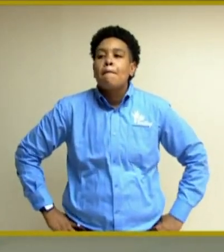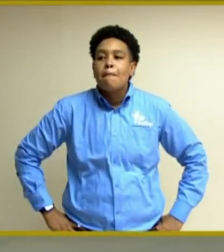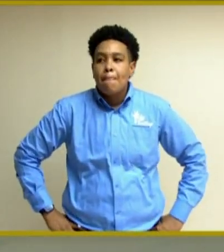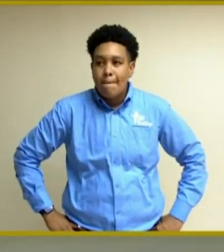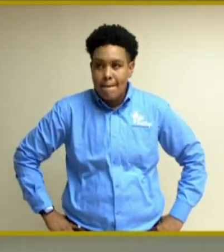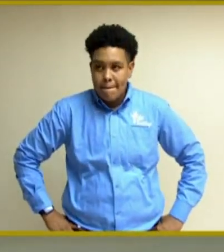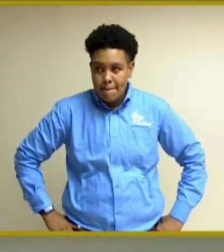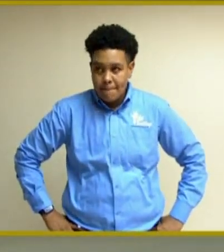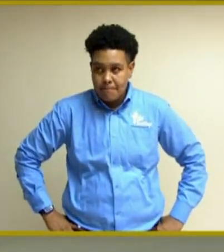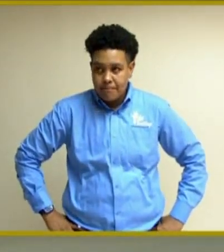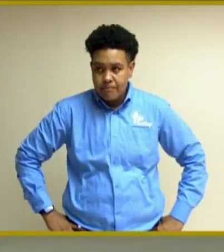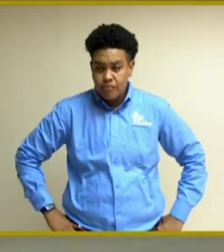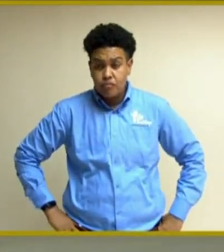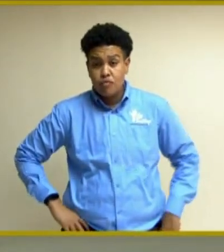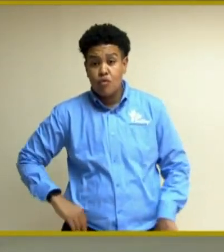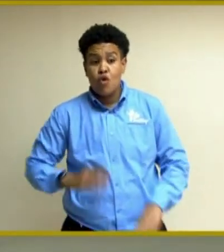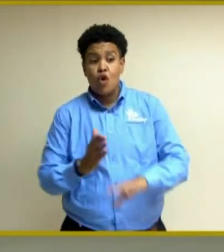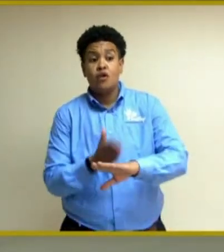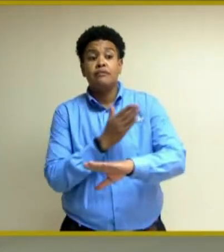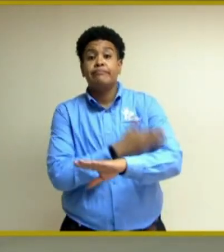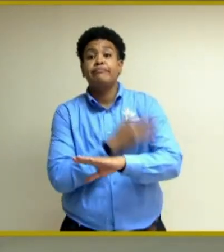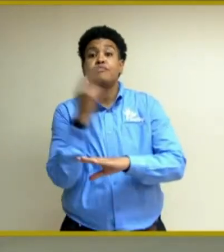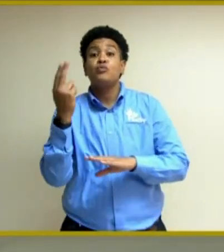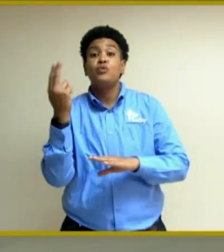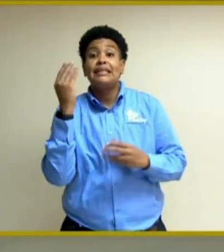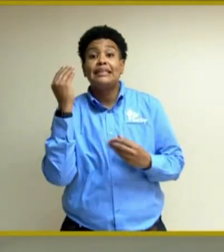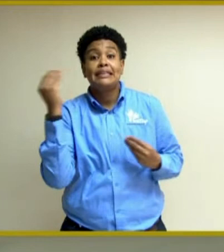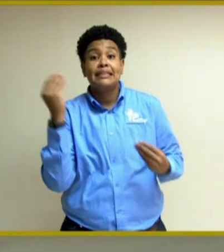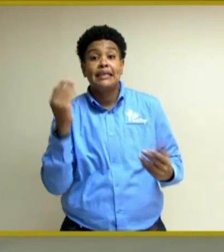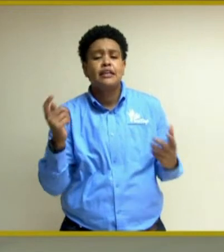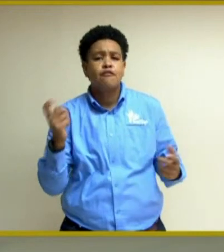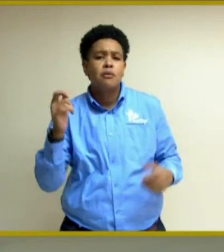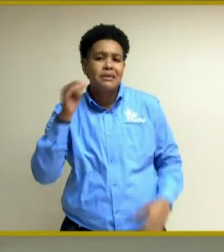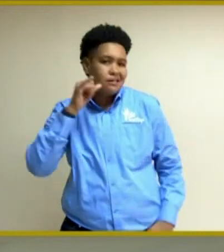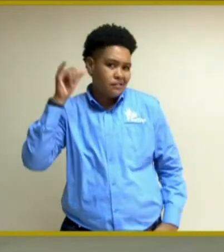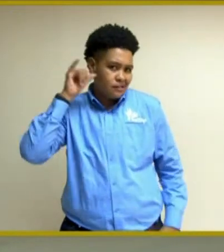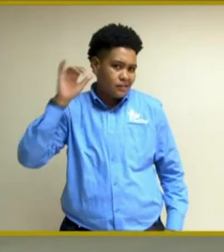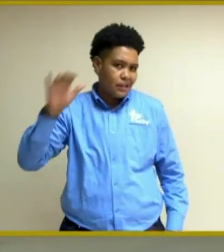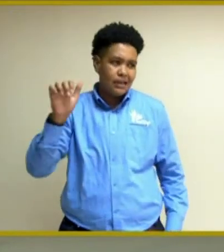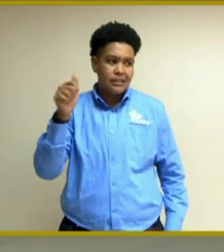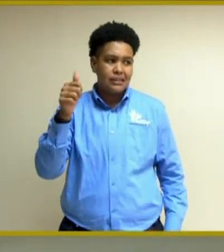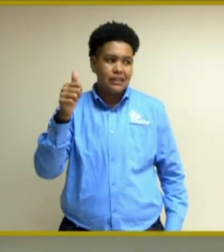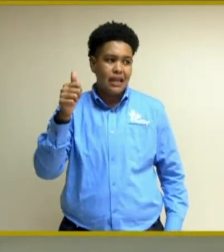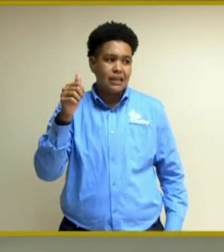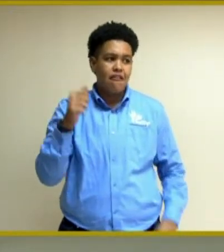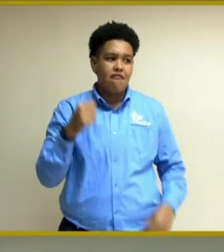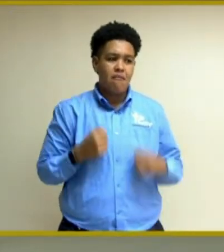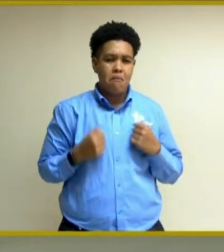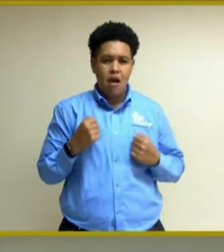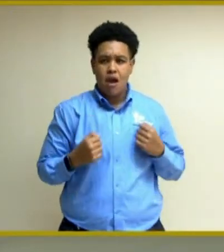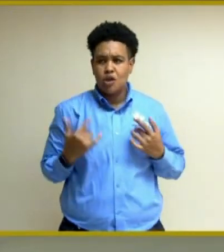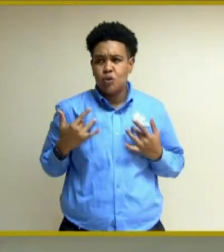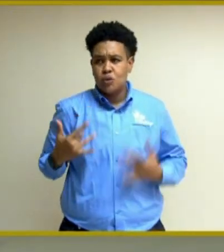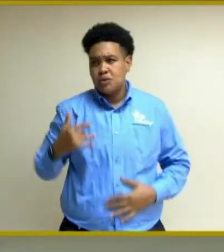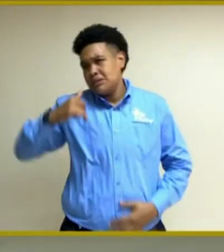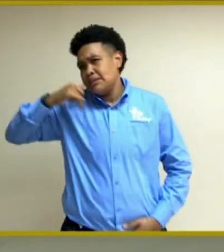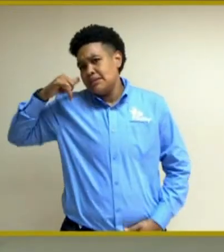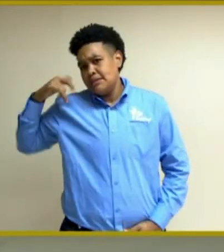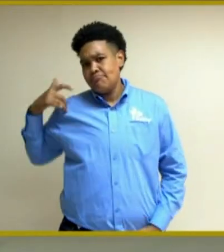the update using data from yesterday, the 10th of March.